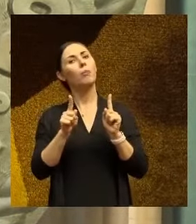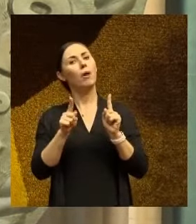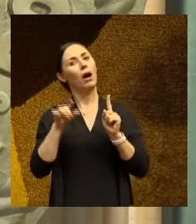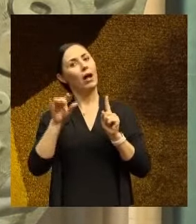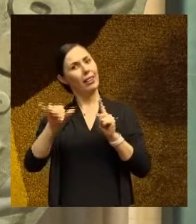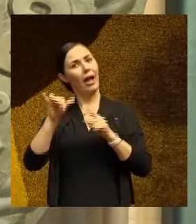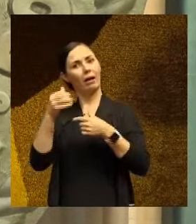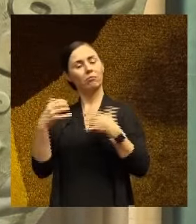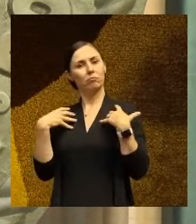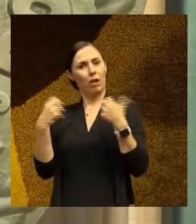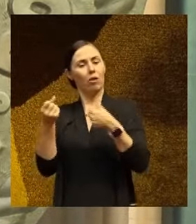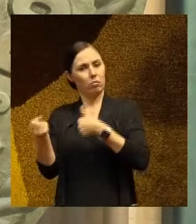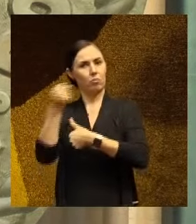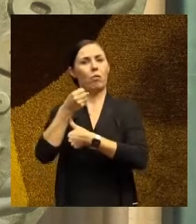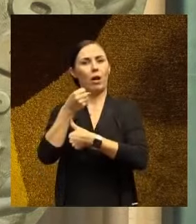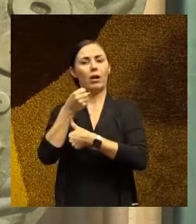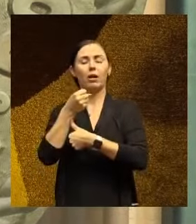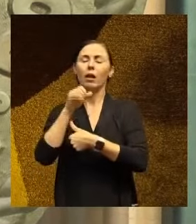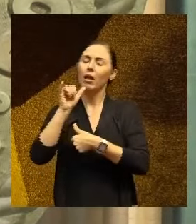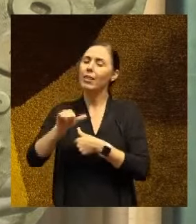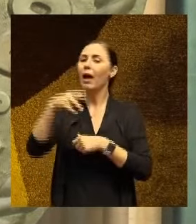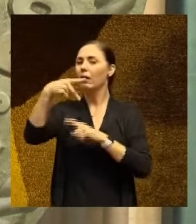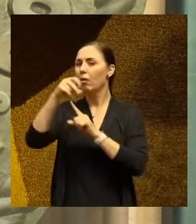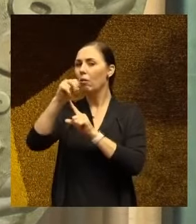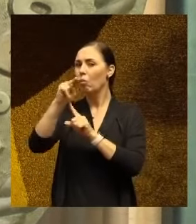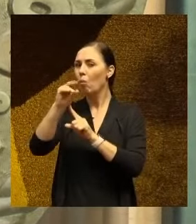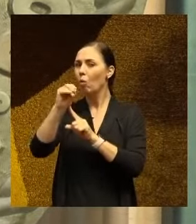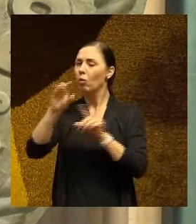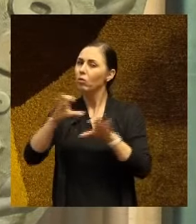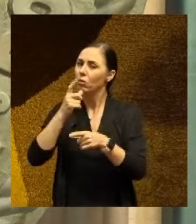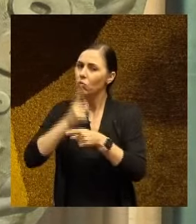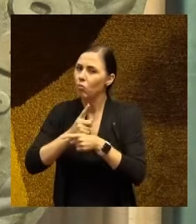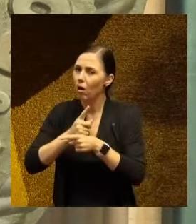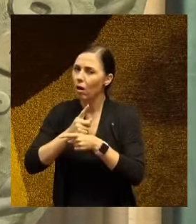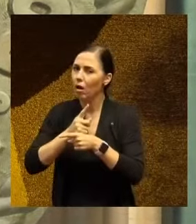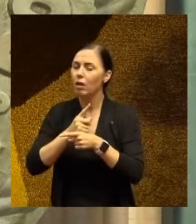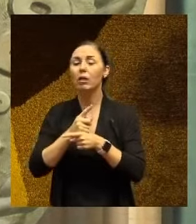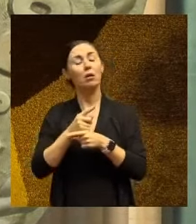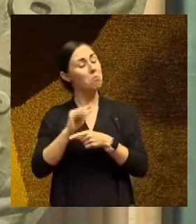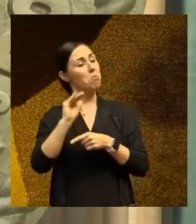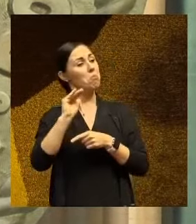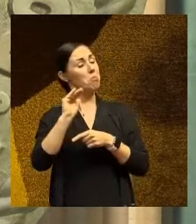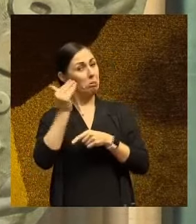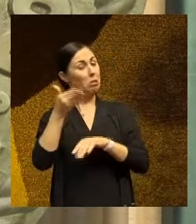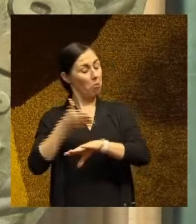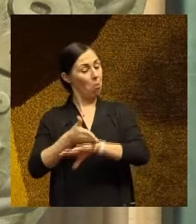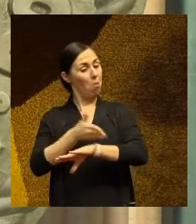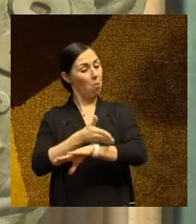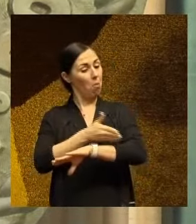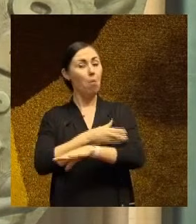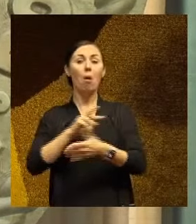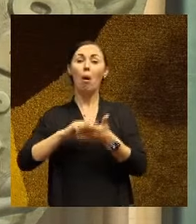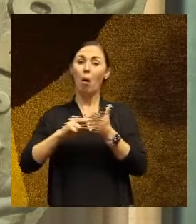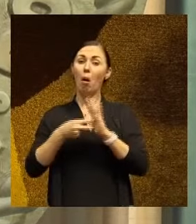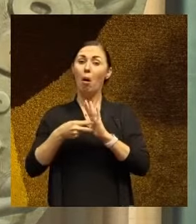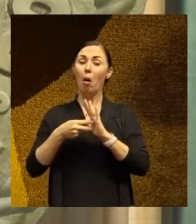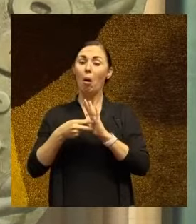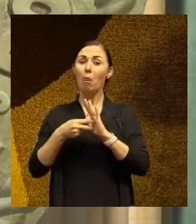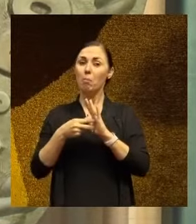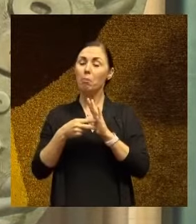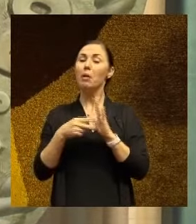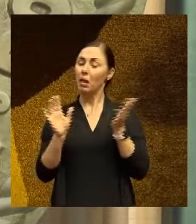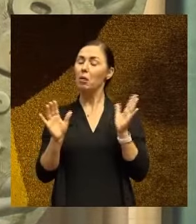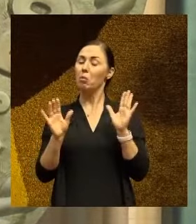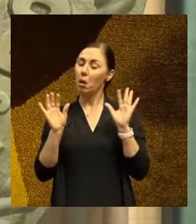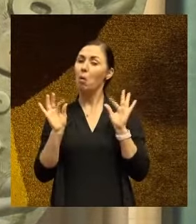make things pono. When things seemed to get better, we tempered our optimism. And we continue to